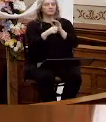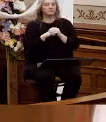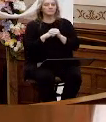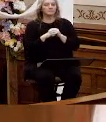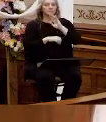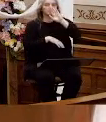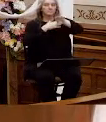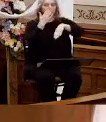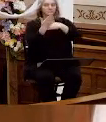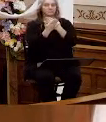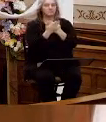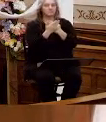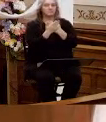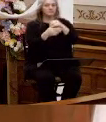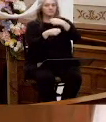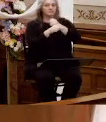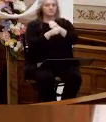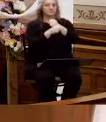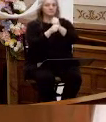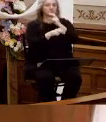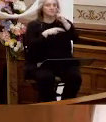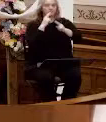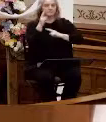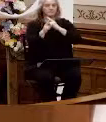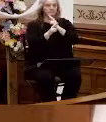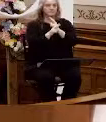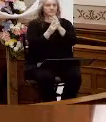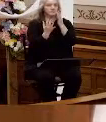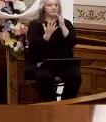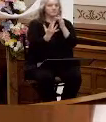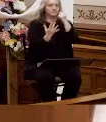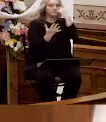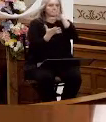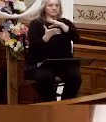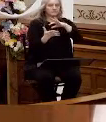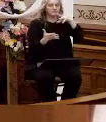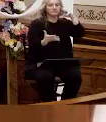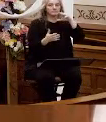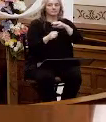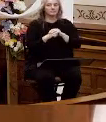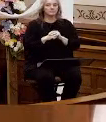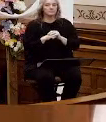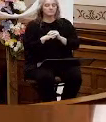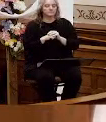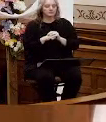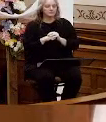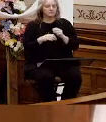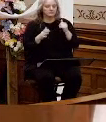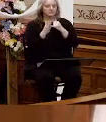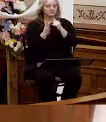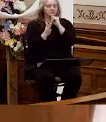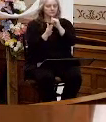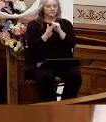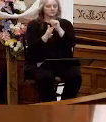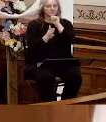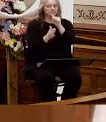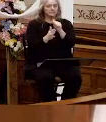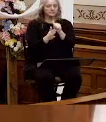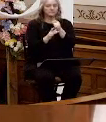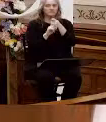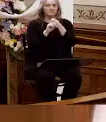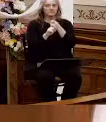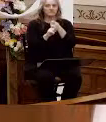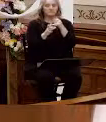the revelation of the children of God. Creation was subjected to transience and futility, not of its own accord,